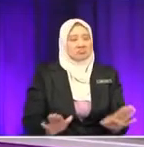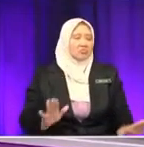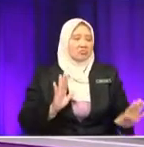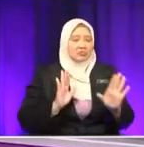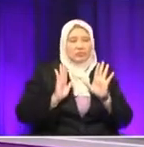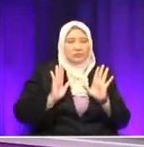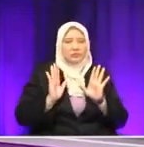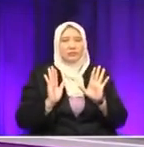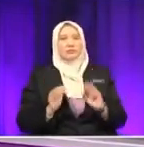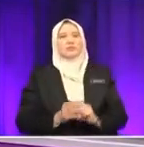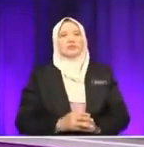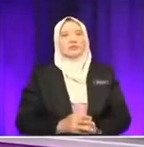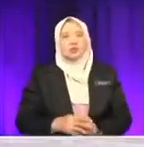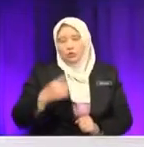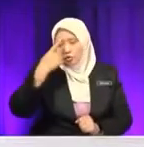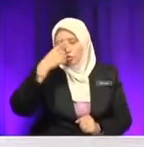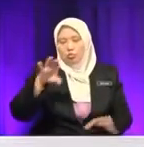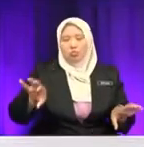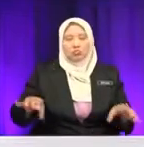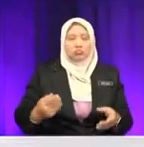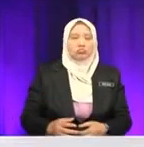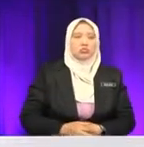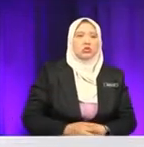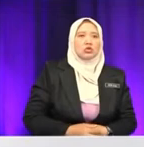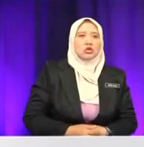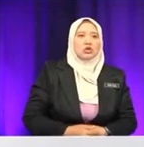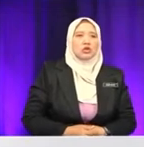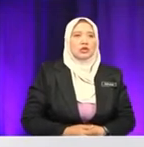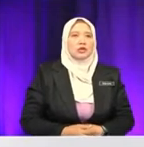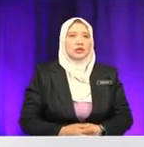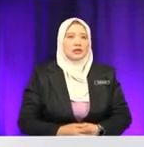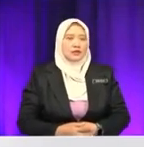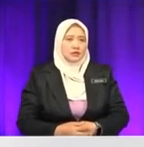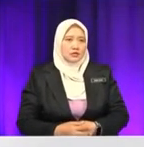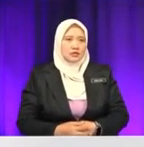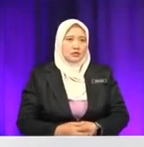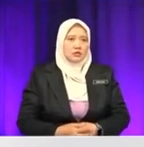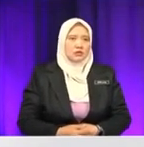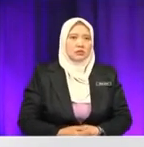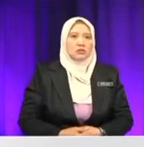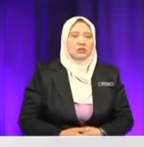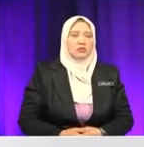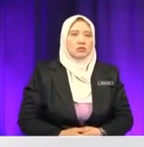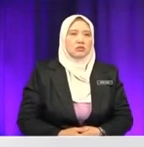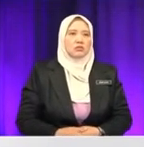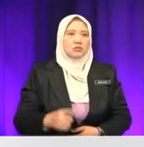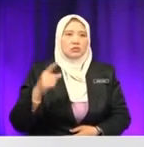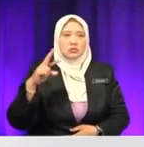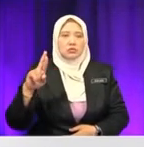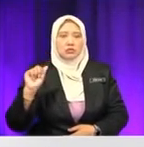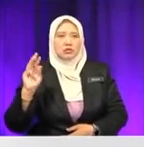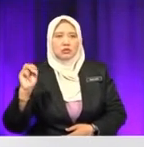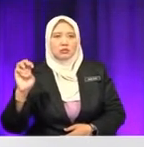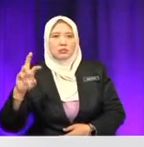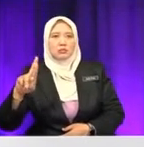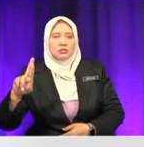question. Because the examiner doesn't see the question, Tivia. Yeah, they only see the answers. Okay. So just go with the flow using